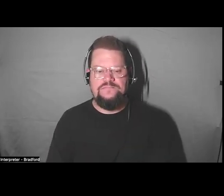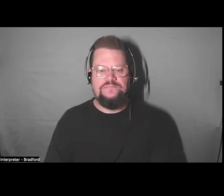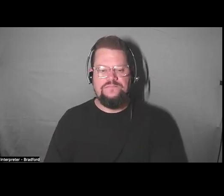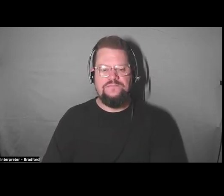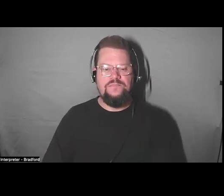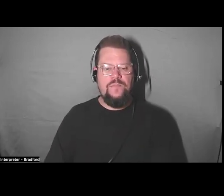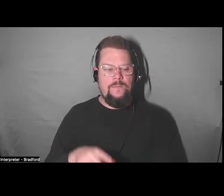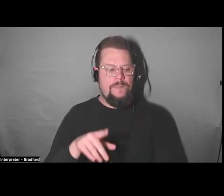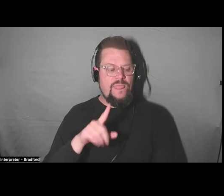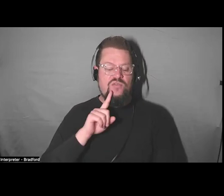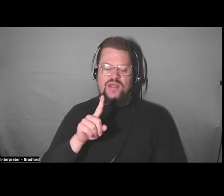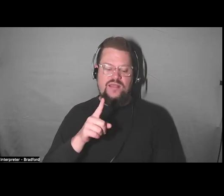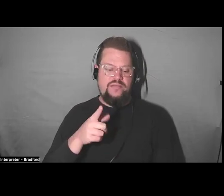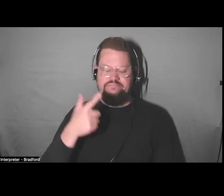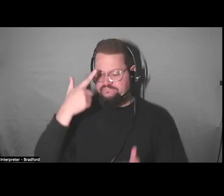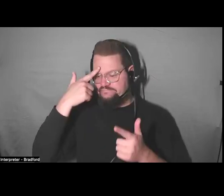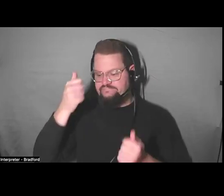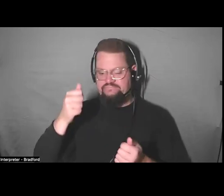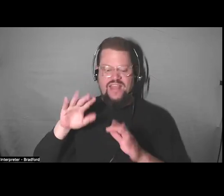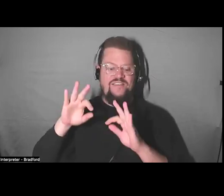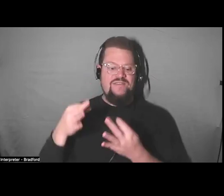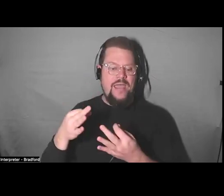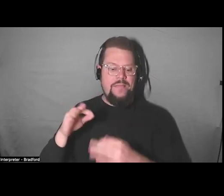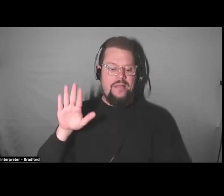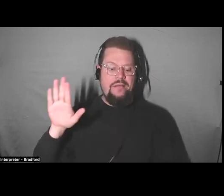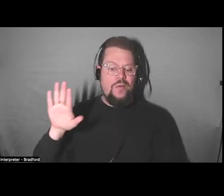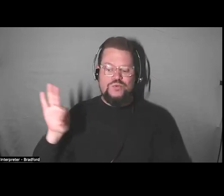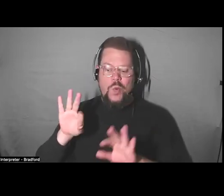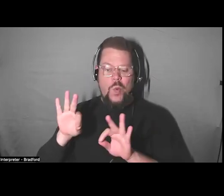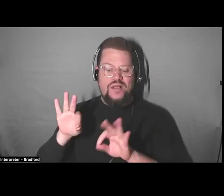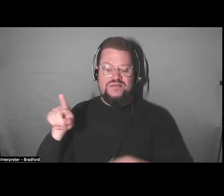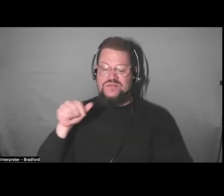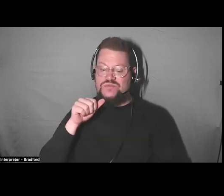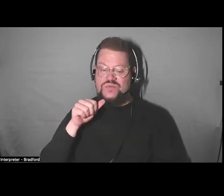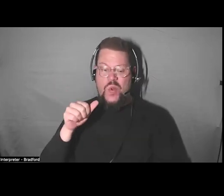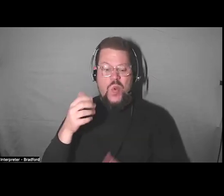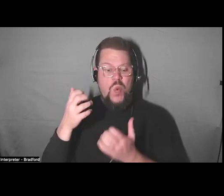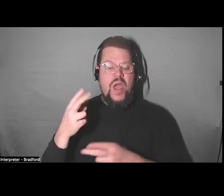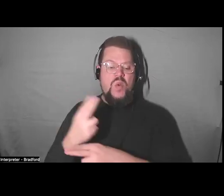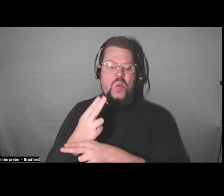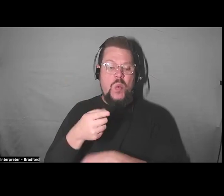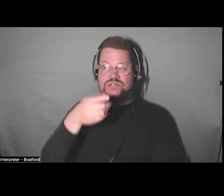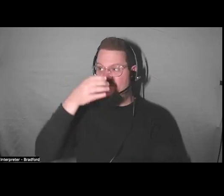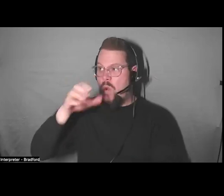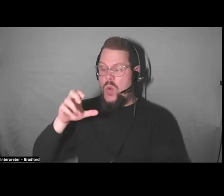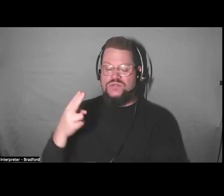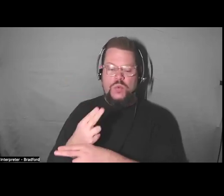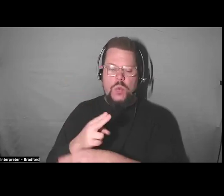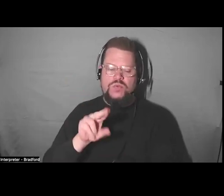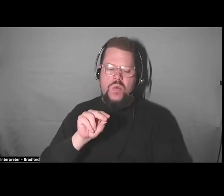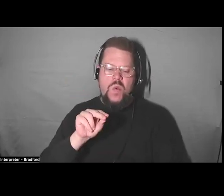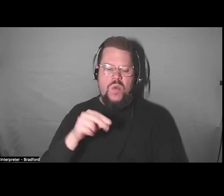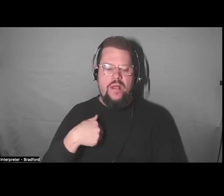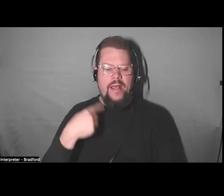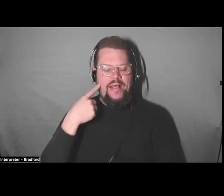is the family's choice. And if they're uncomfortable with AAC, we can't force them to use it. But I think sharing